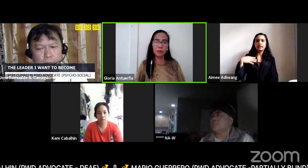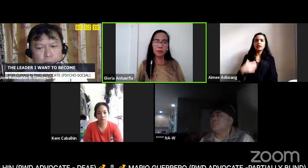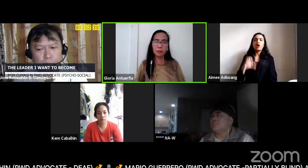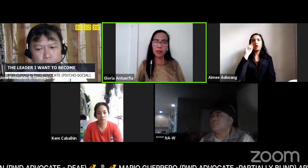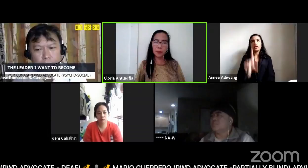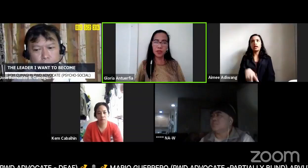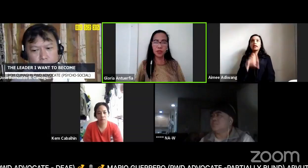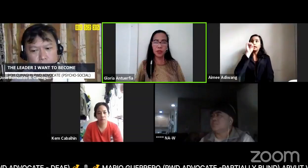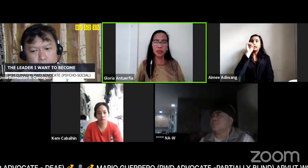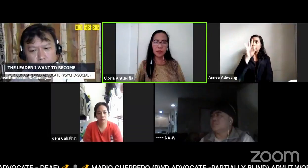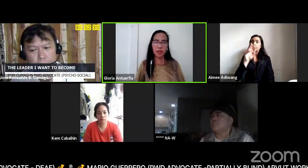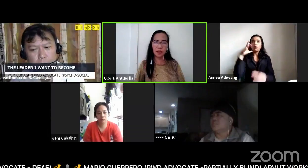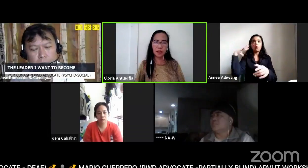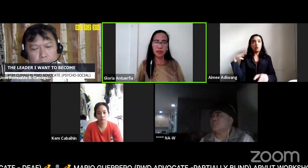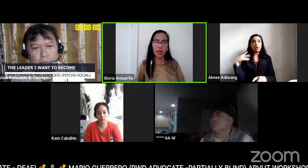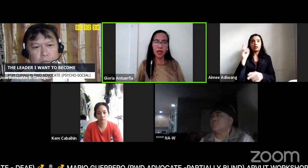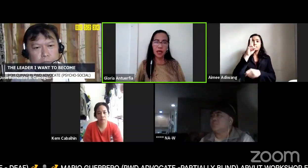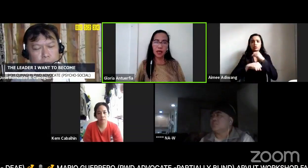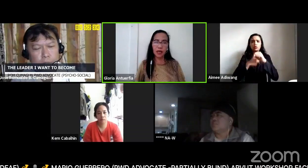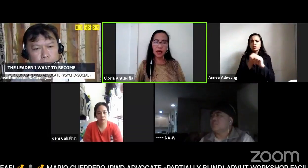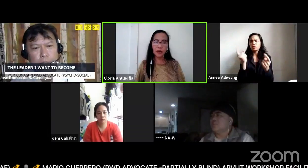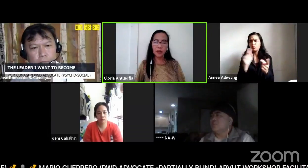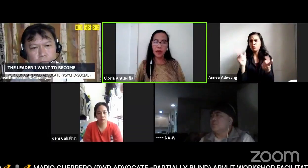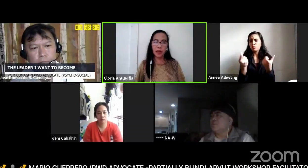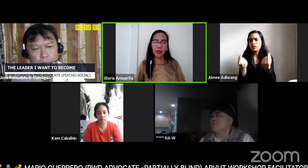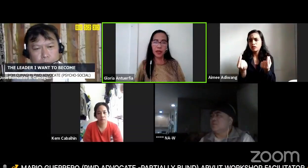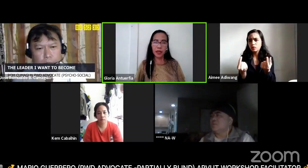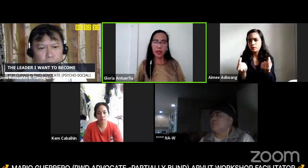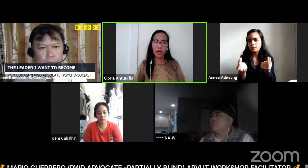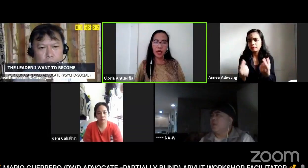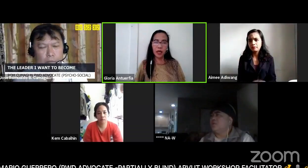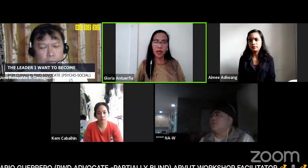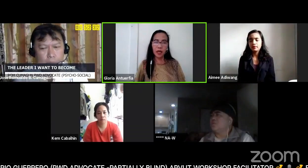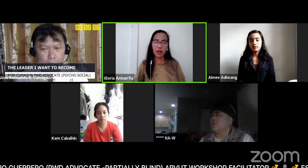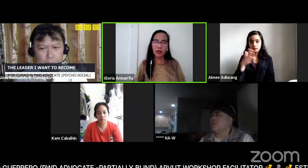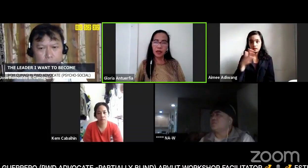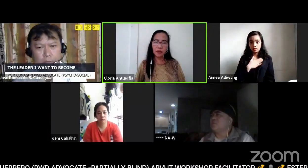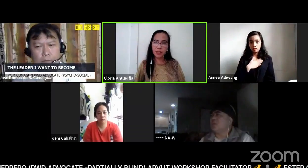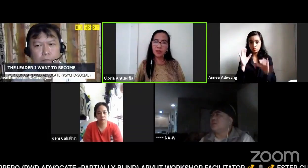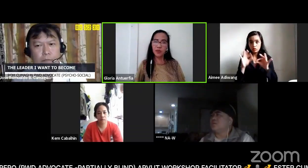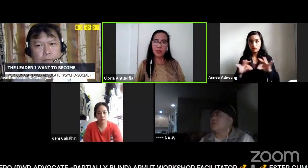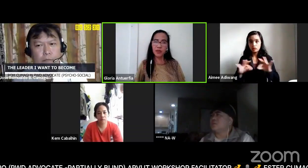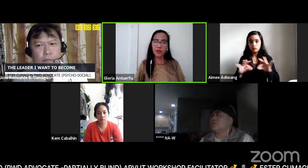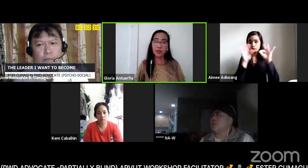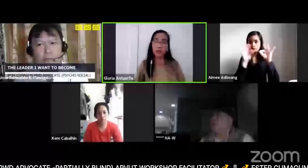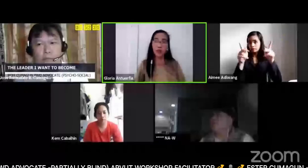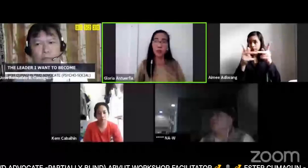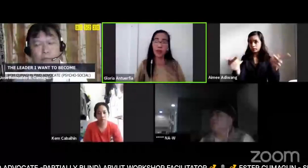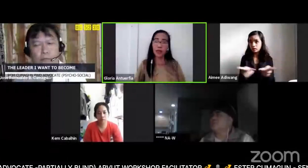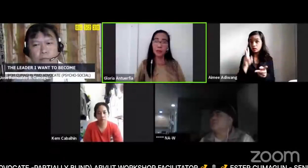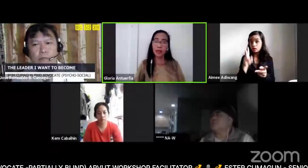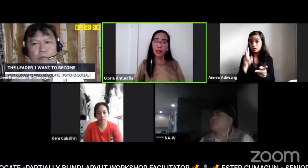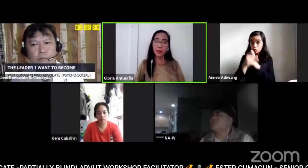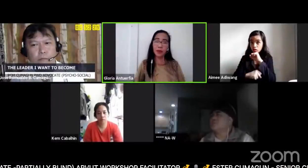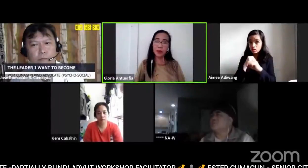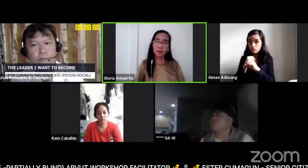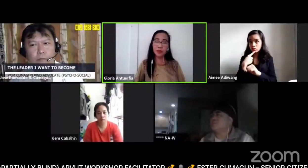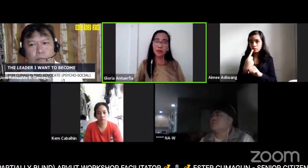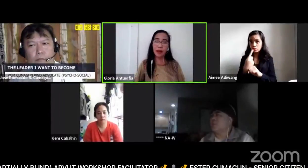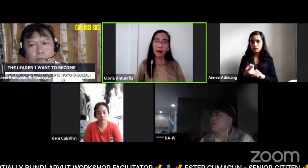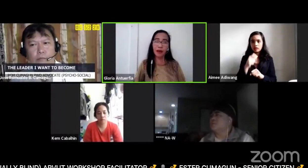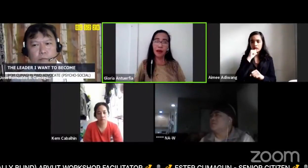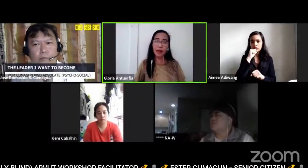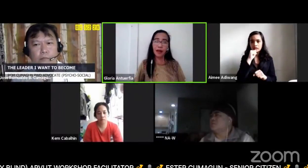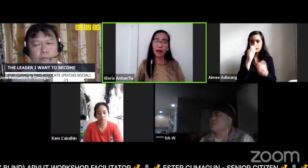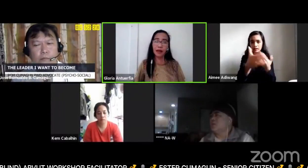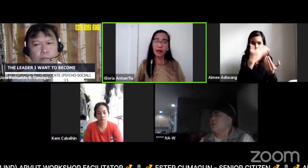ng mga PW, ng mga persons with disabilities, lalo in my area na imagine 2 years, yung isang linggo pa nga lang na ma-delay yung request